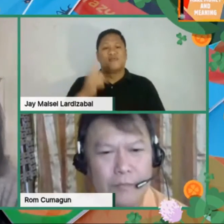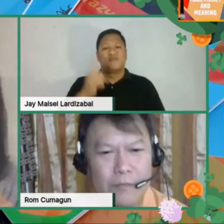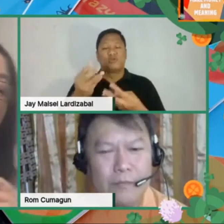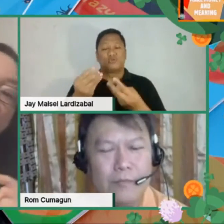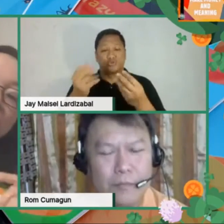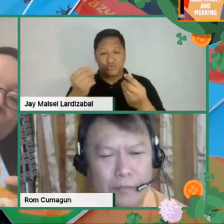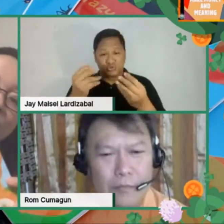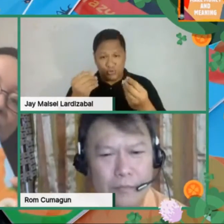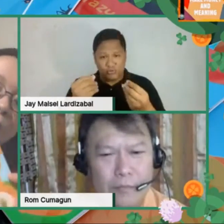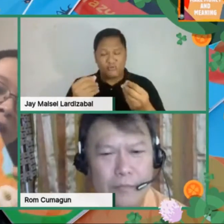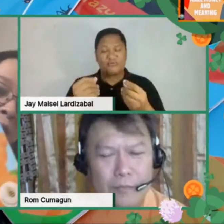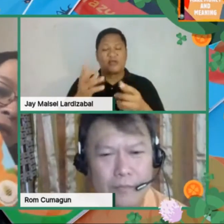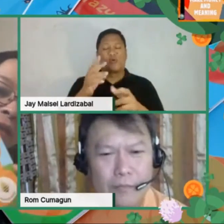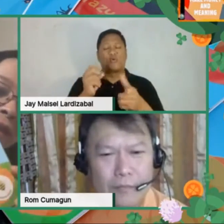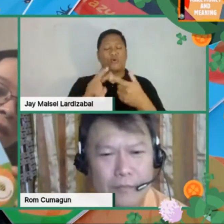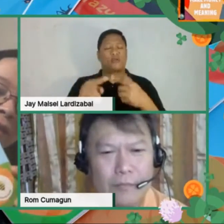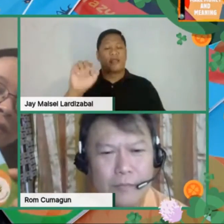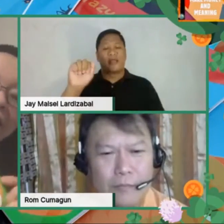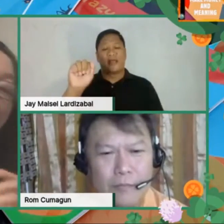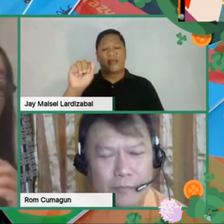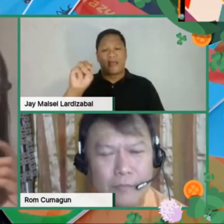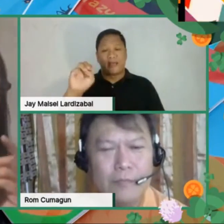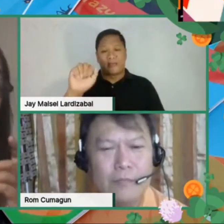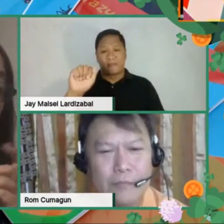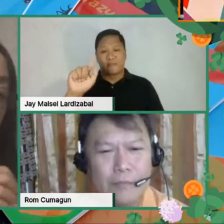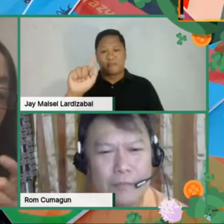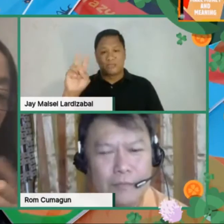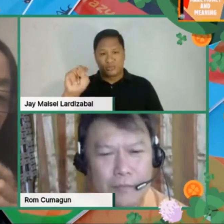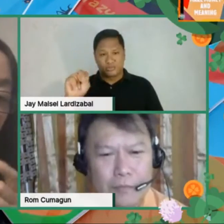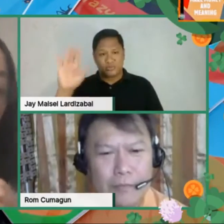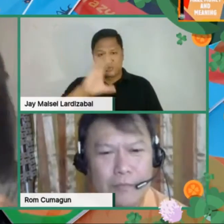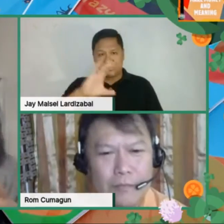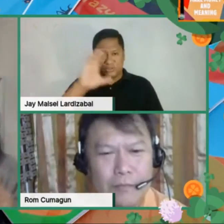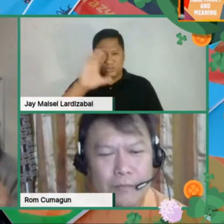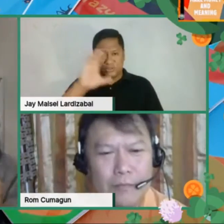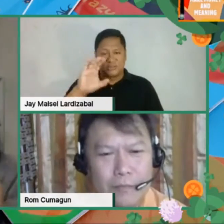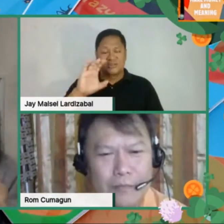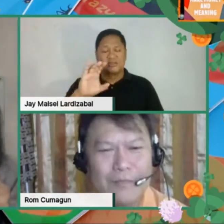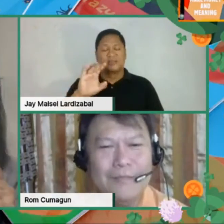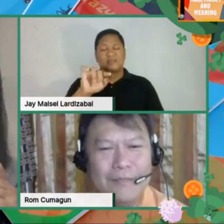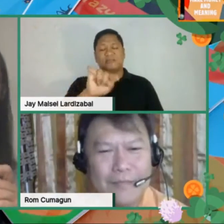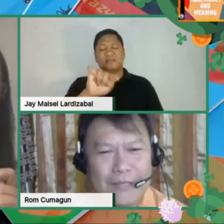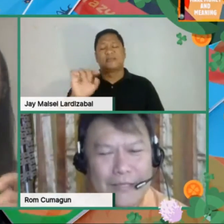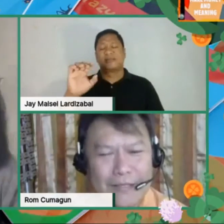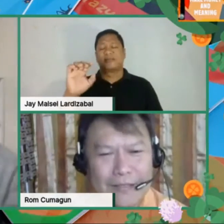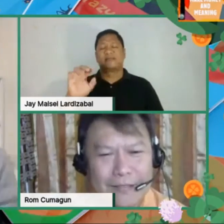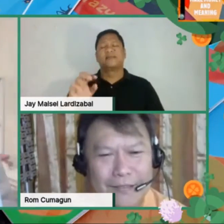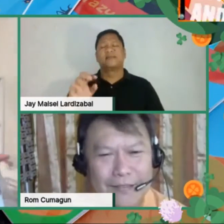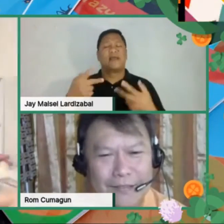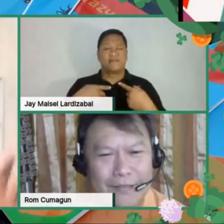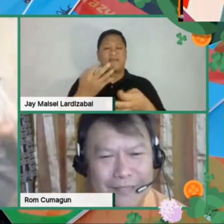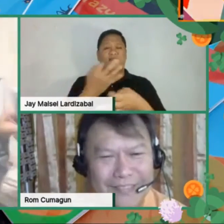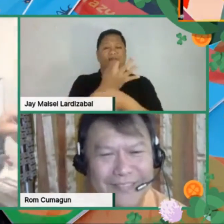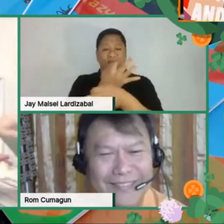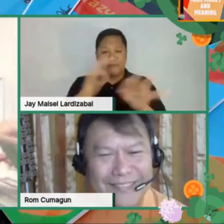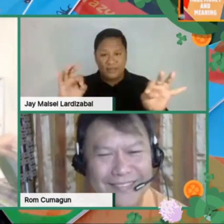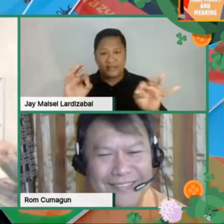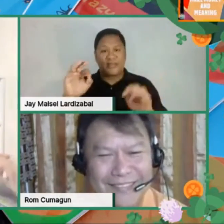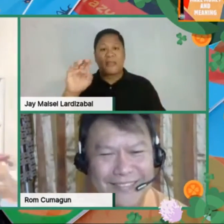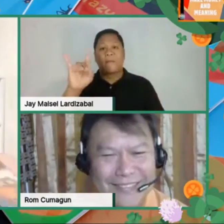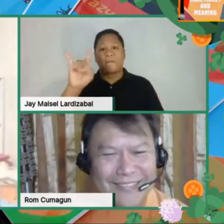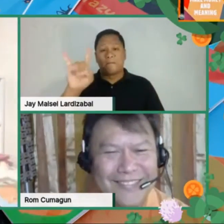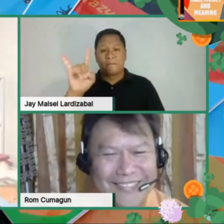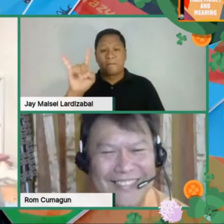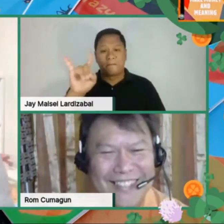Amazon. So just search My Crazy Cat. And it's got a free video book. So you get two for the price of one.